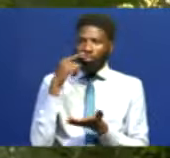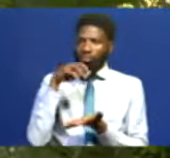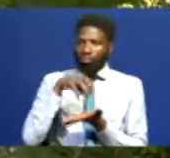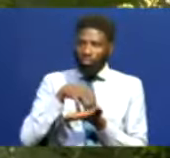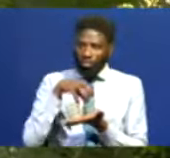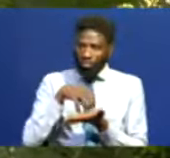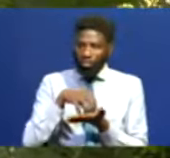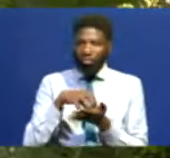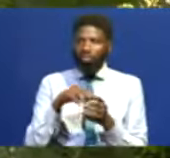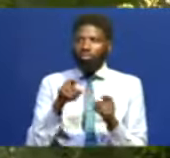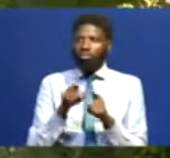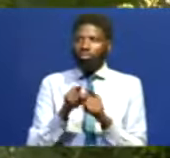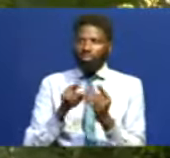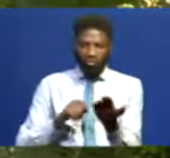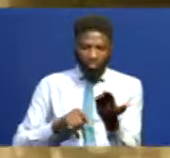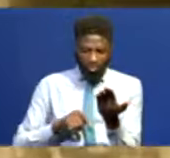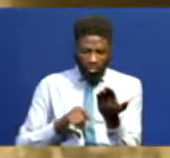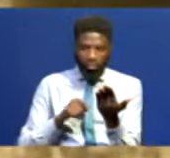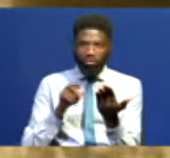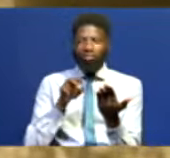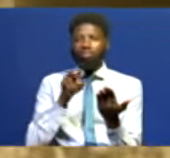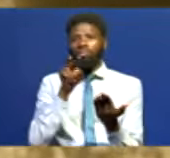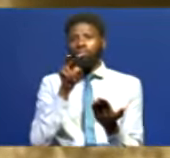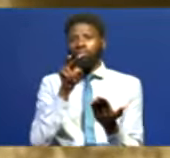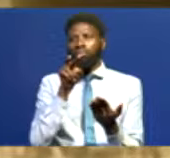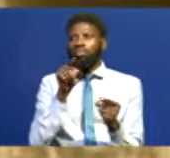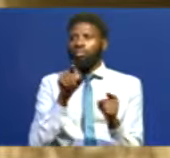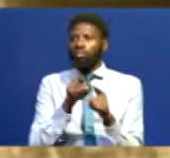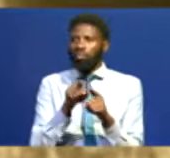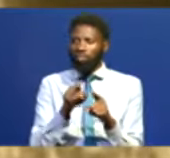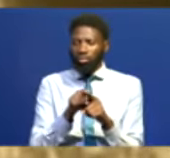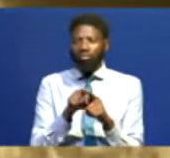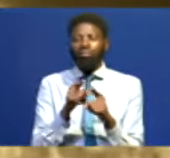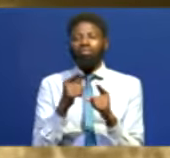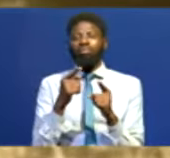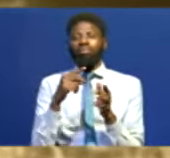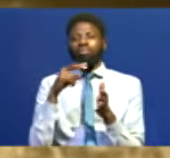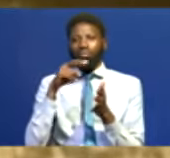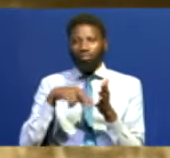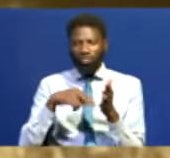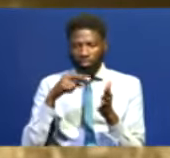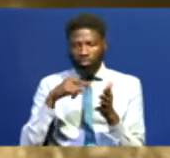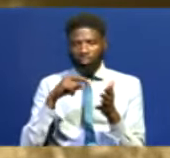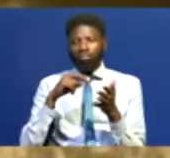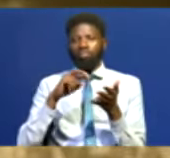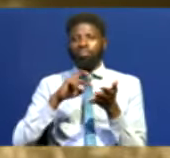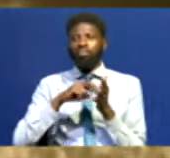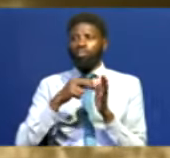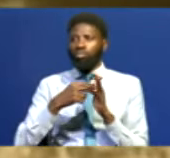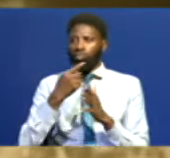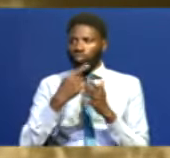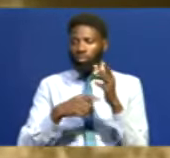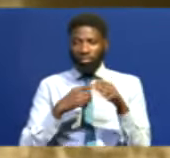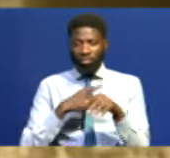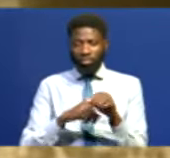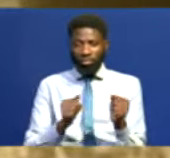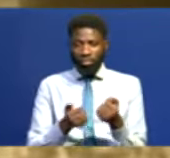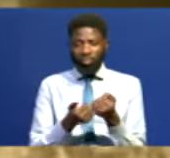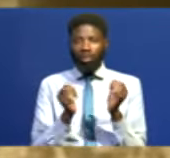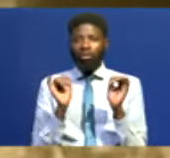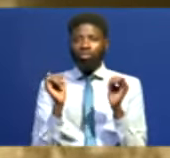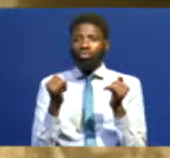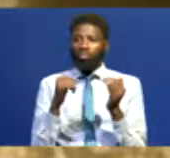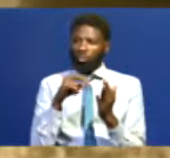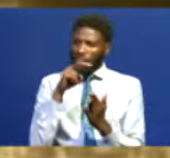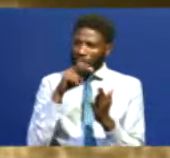look on the script and still connect as you would in terms of reading, so that when you now read the news, you're actually